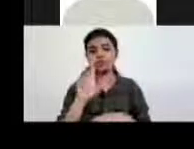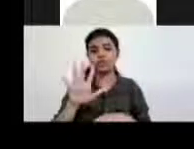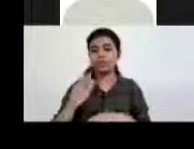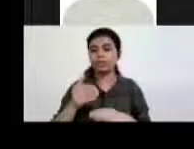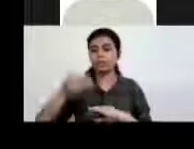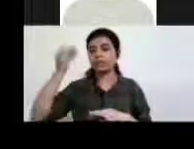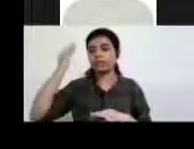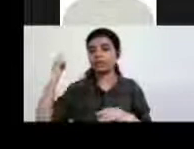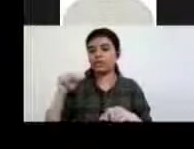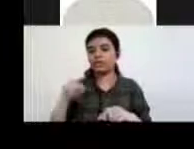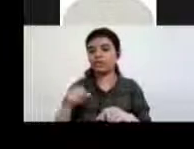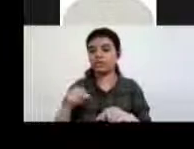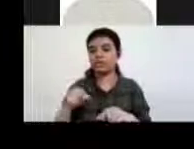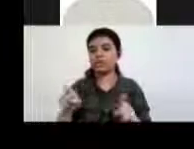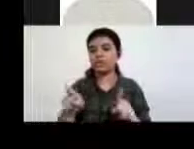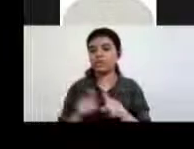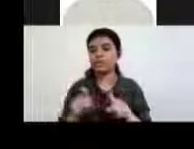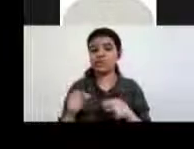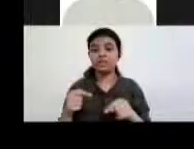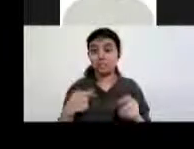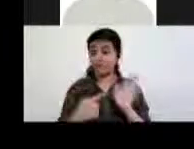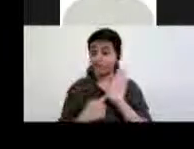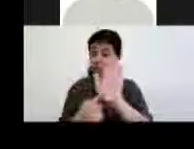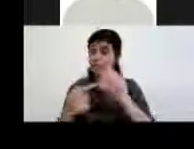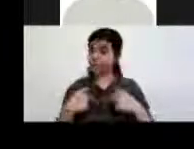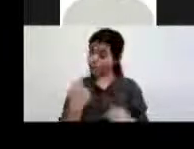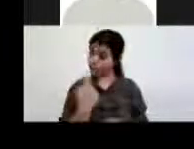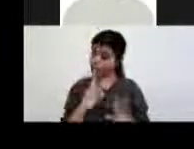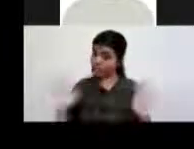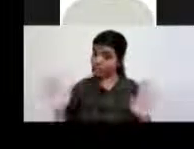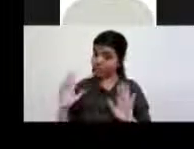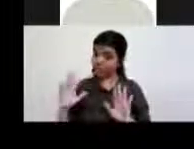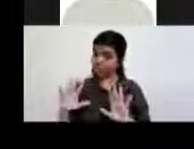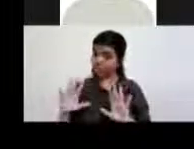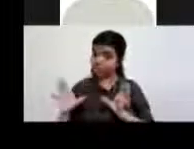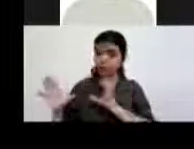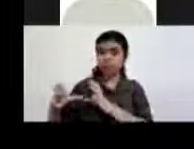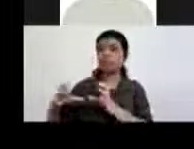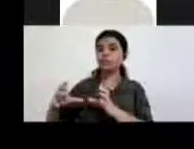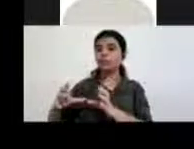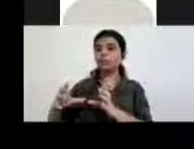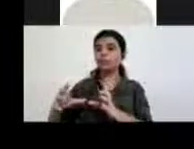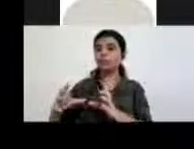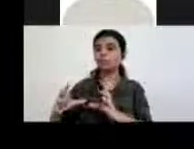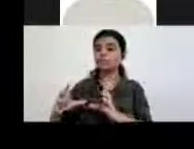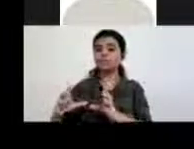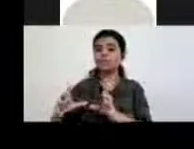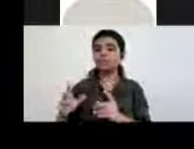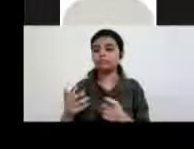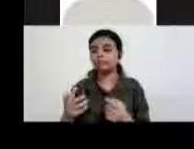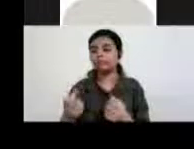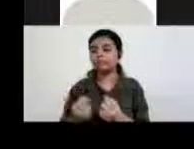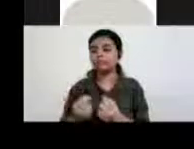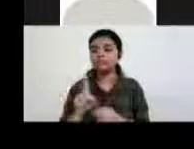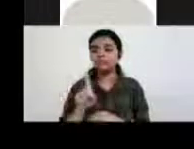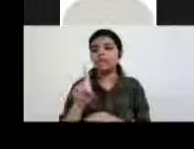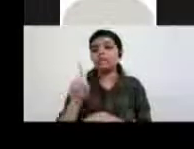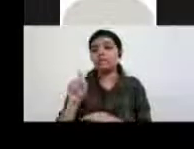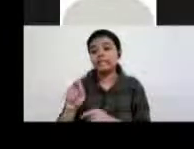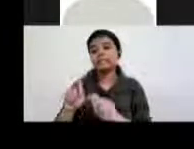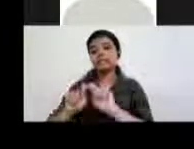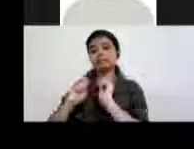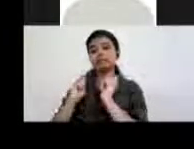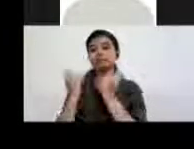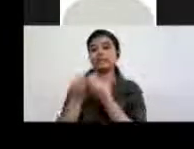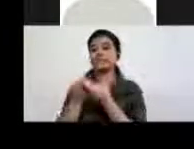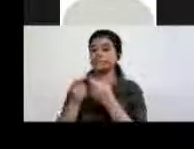don't want to pretend that I'm the only one. Of course, I'm having 10, not of course, but I'm having 10 wonderful